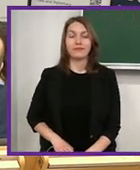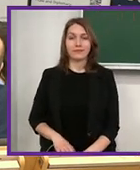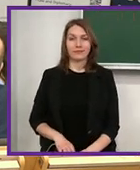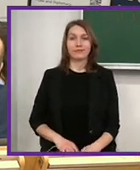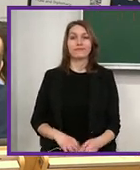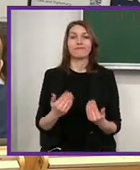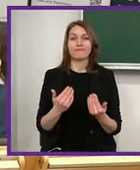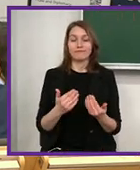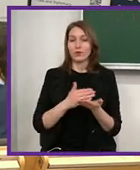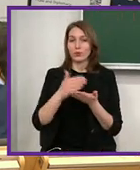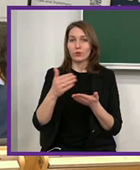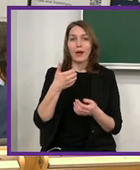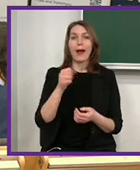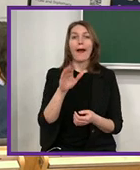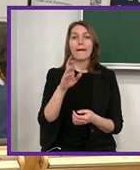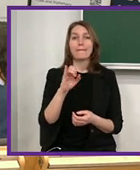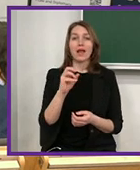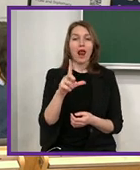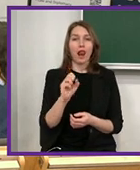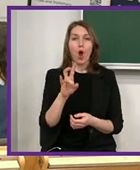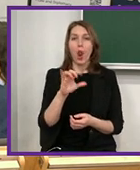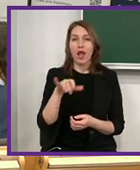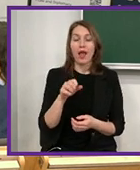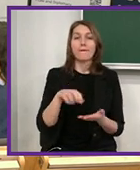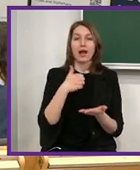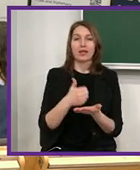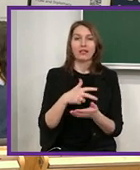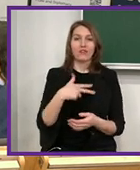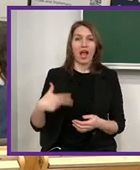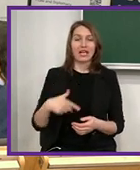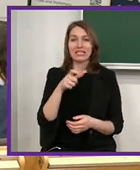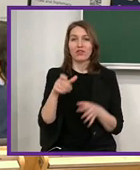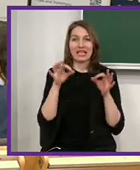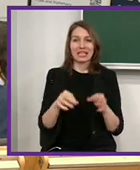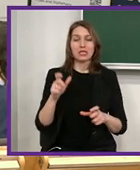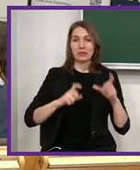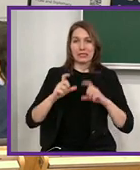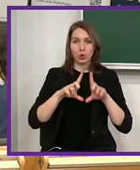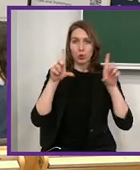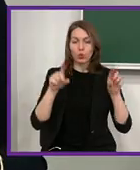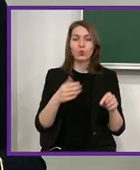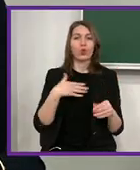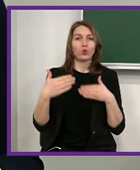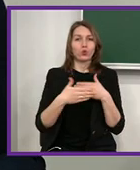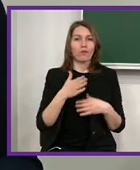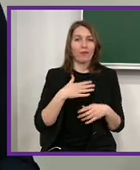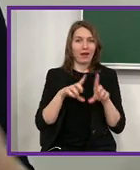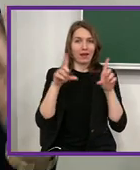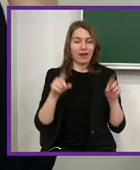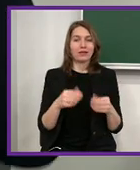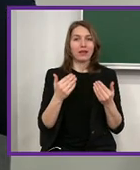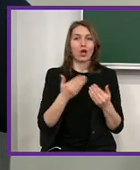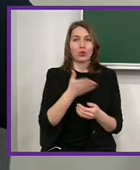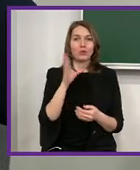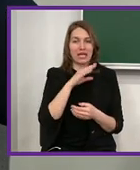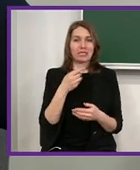Danish Institute of Human Rights, which is very dear to my heart. Look forward to your presentation. Good, mine too. Yes,